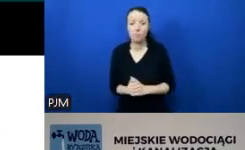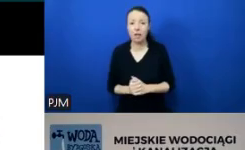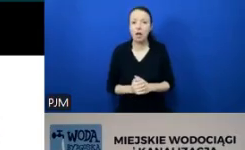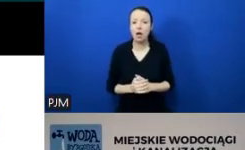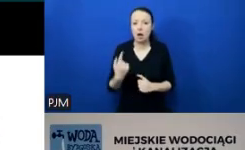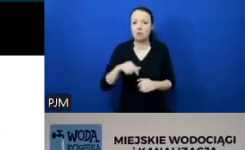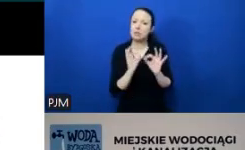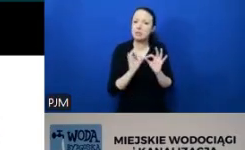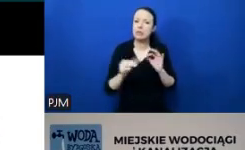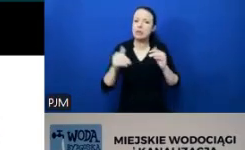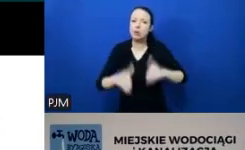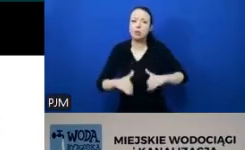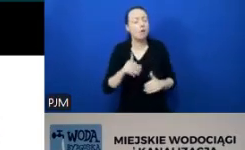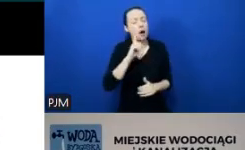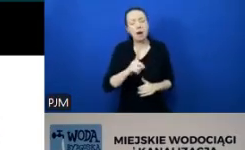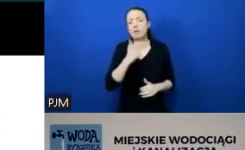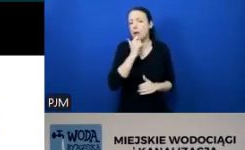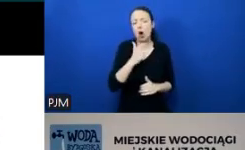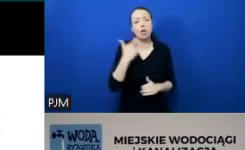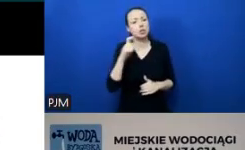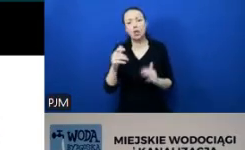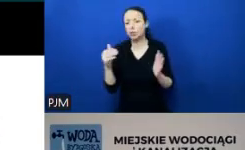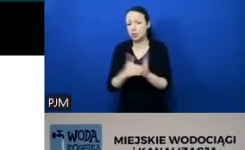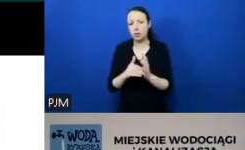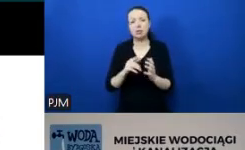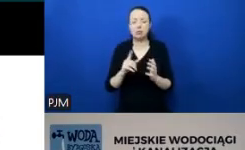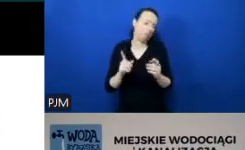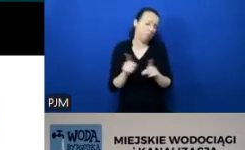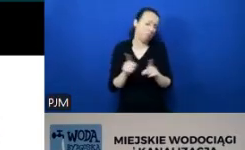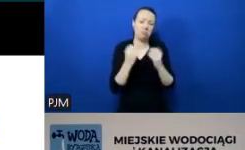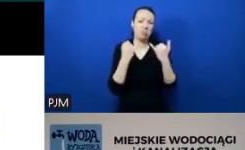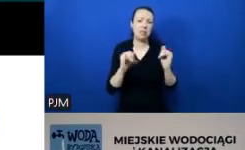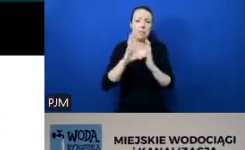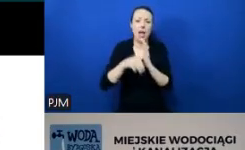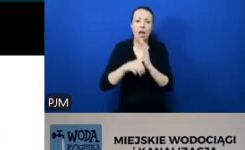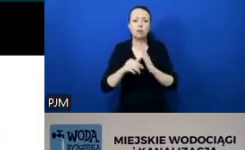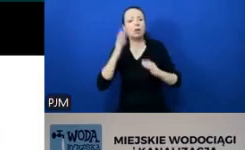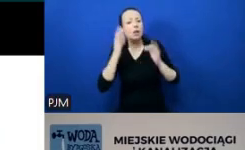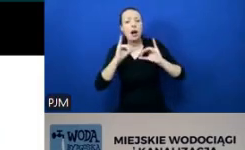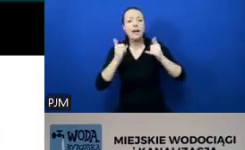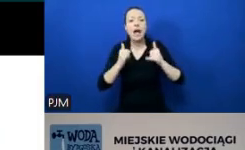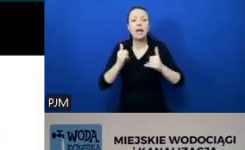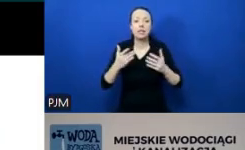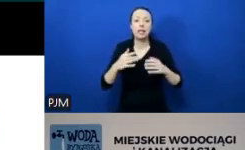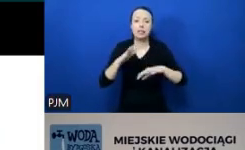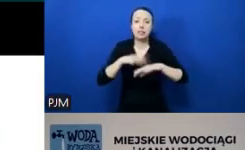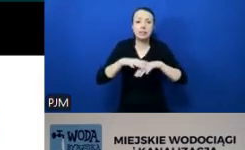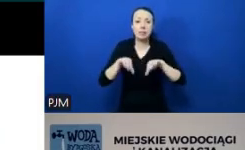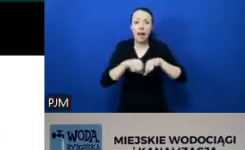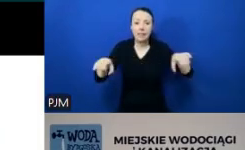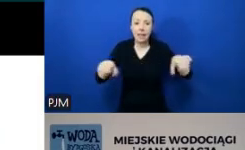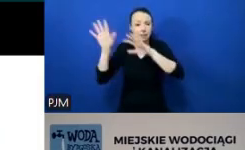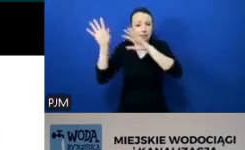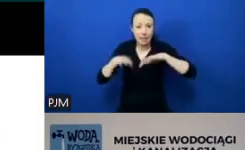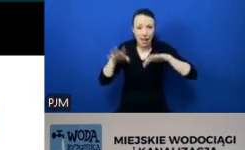connect certain areas where hundreds, thousands of people live to different segments of the rainwater